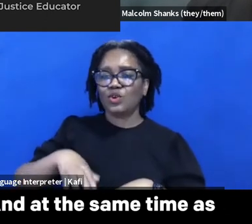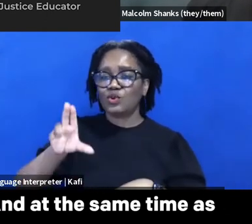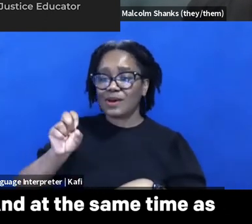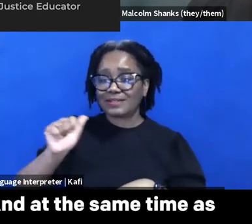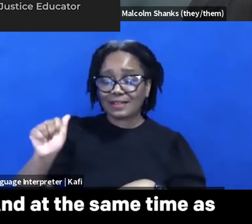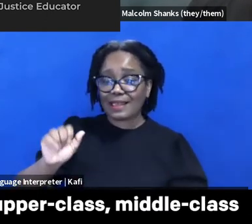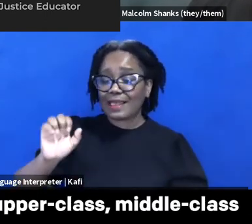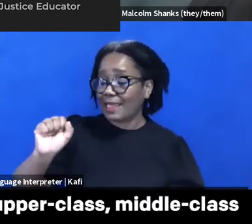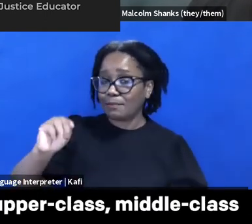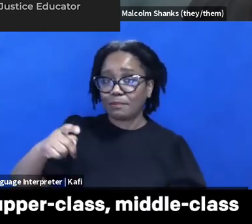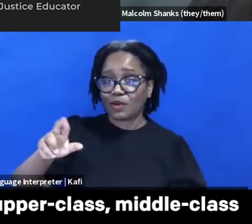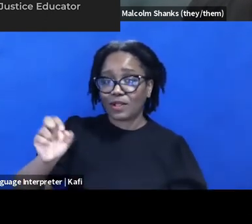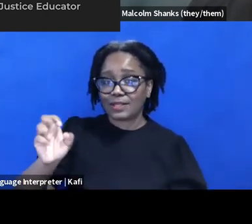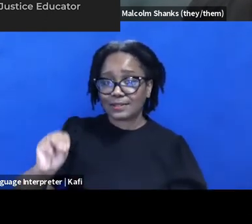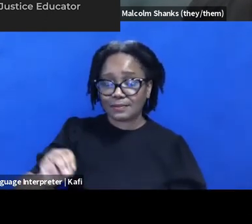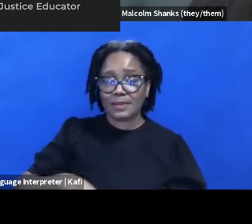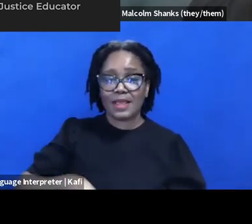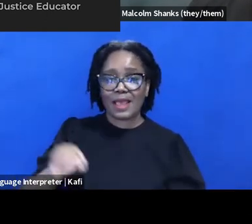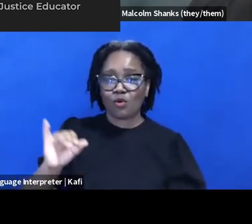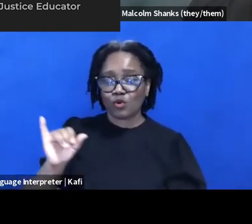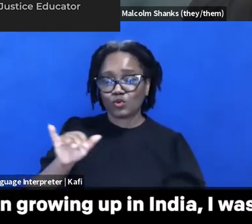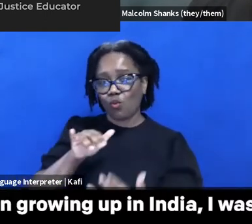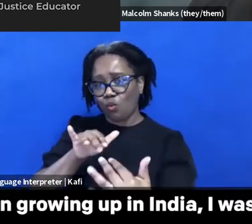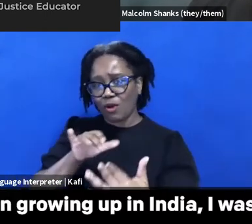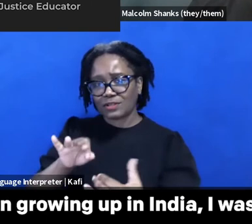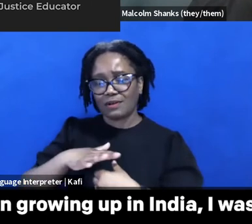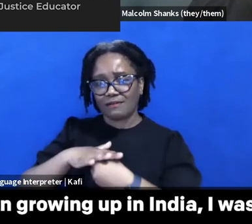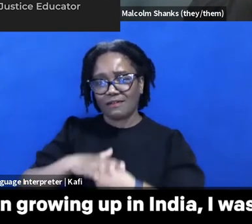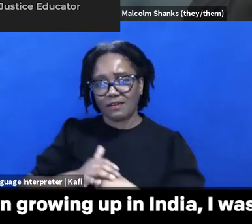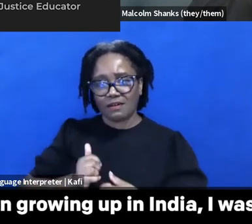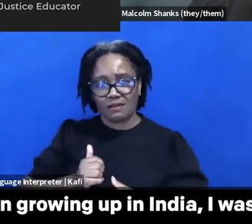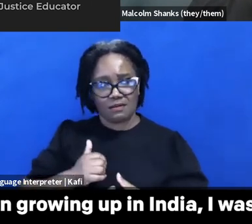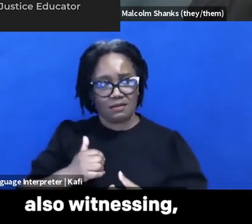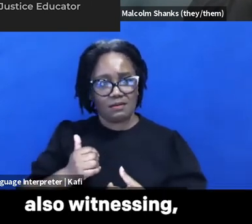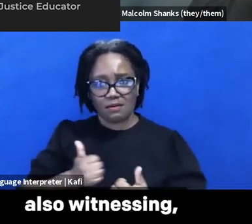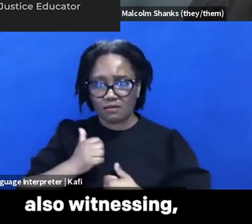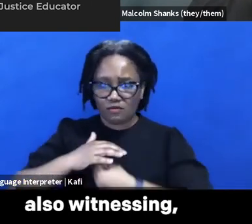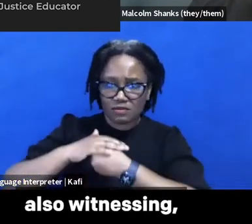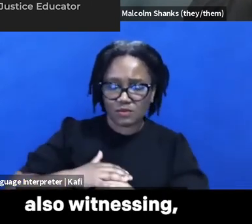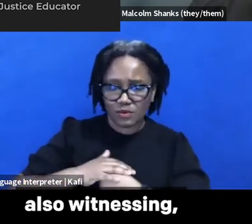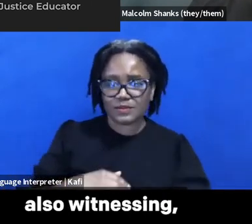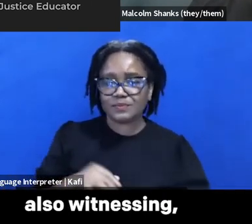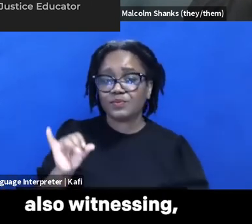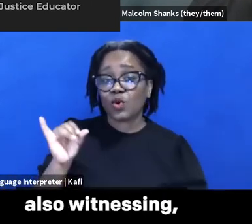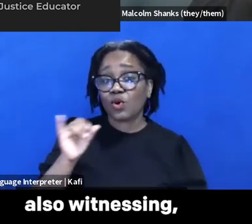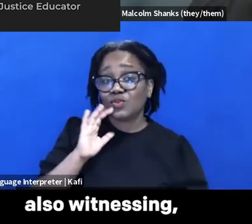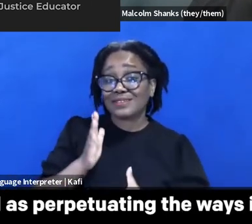aggression. And at the same time, as an upper caste, middle class person growing up in India, I